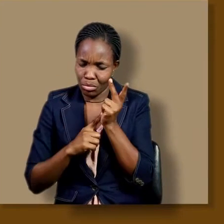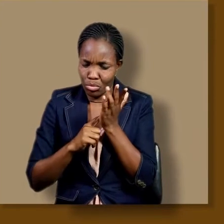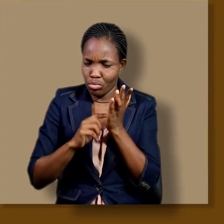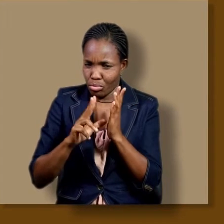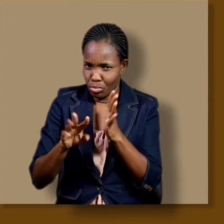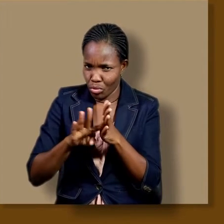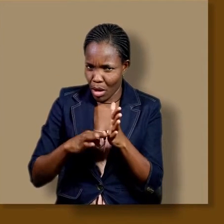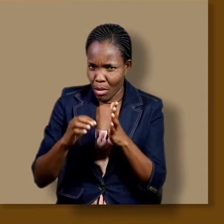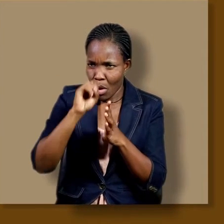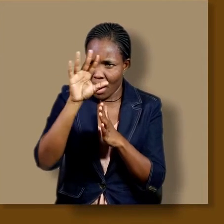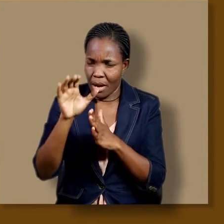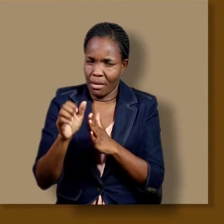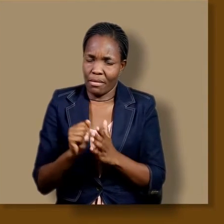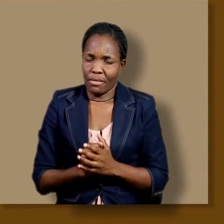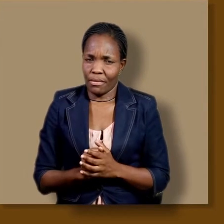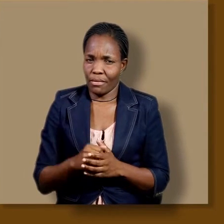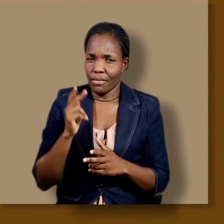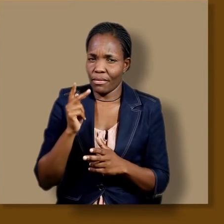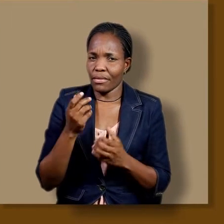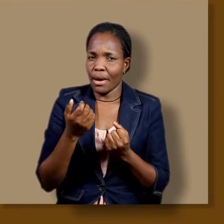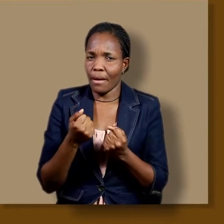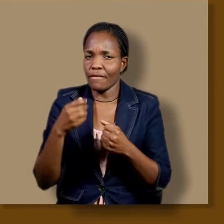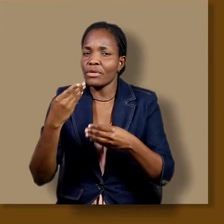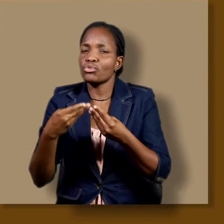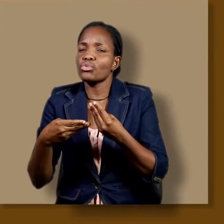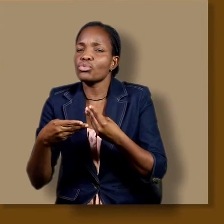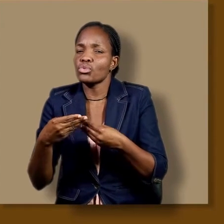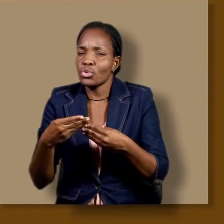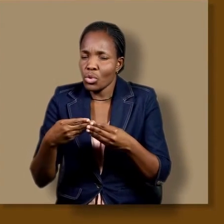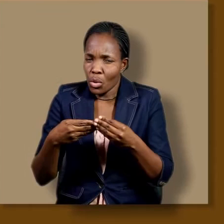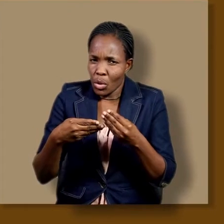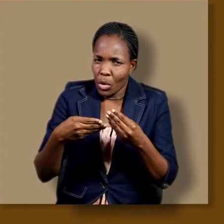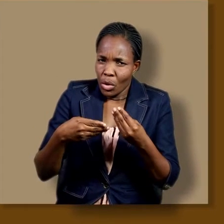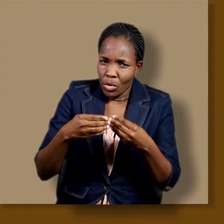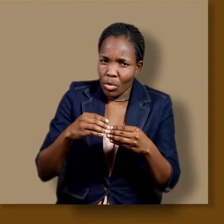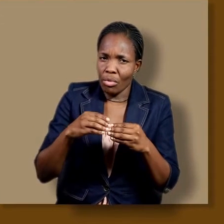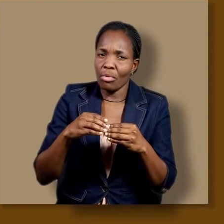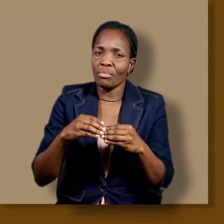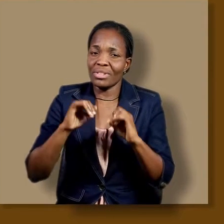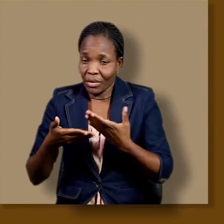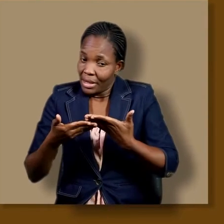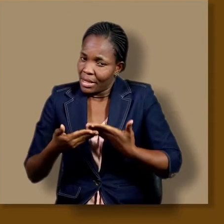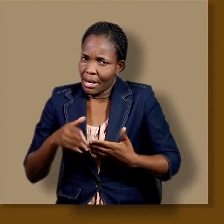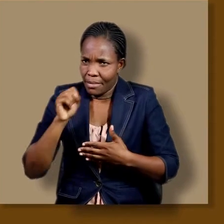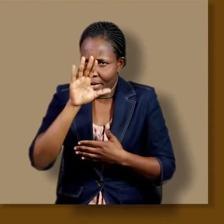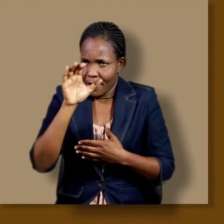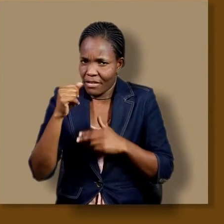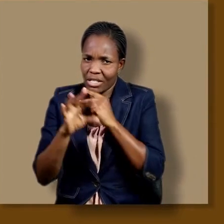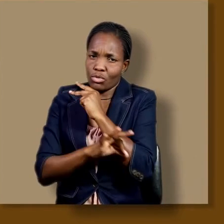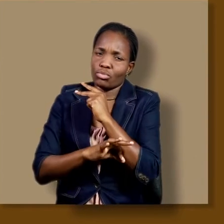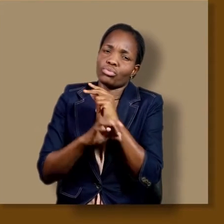Africa, and could get economic sanctions instituted against South Africa during the apartheid